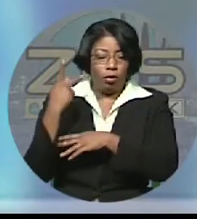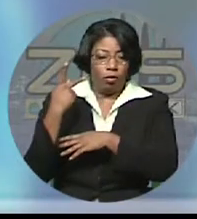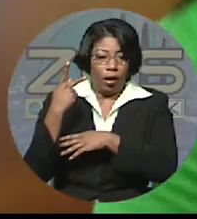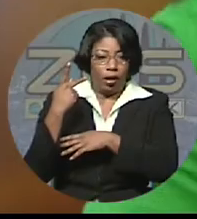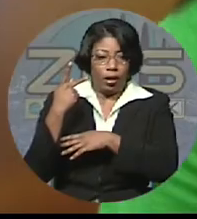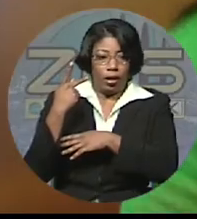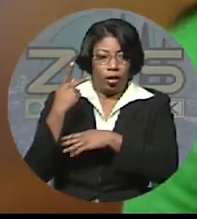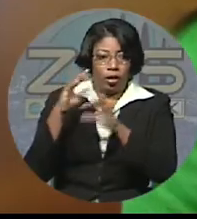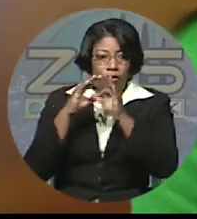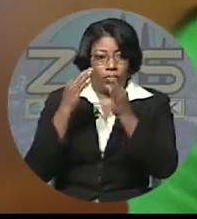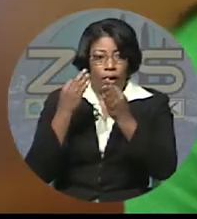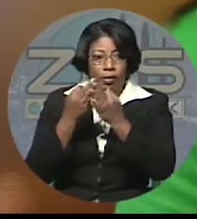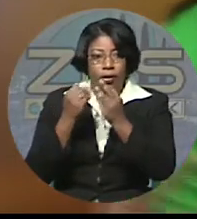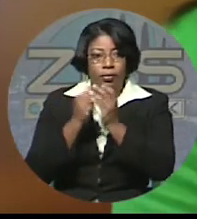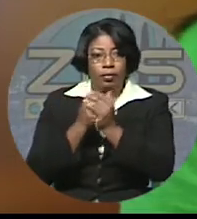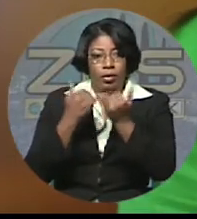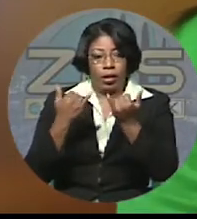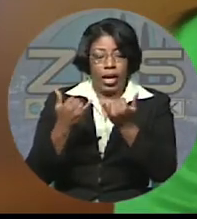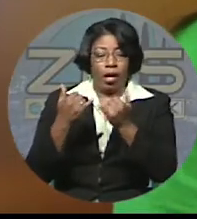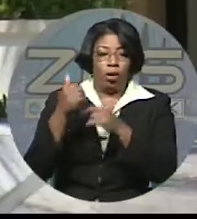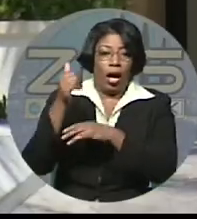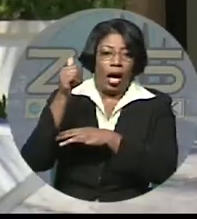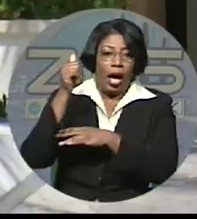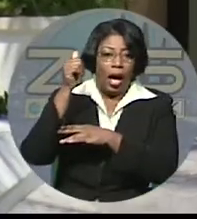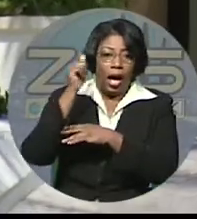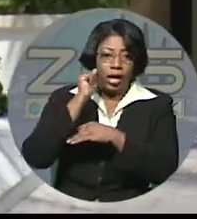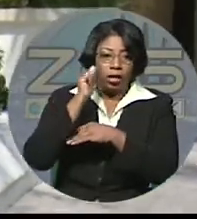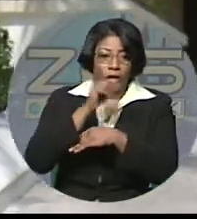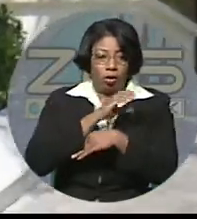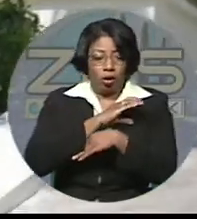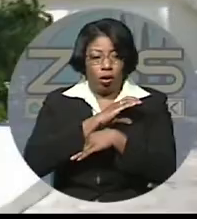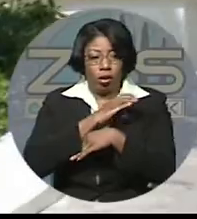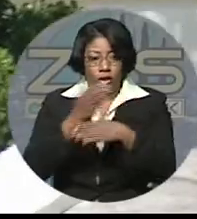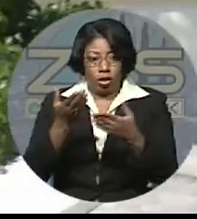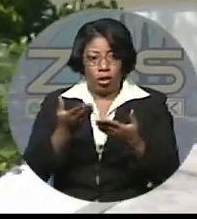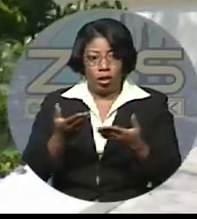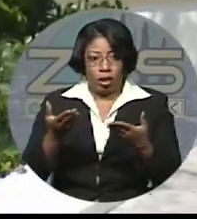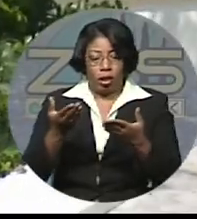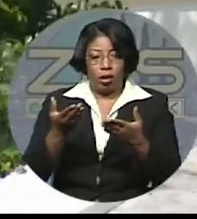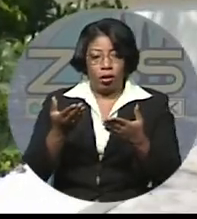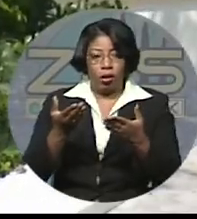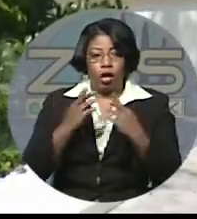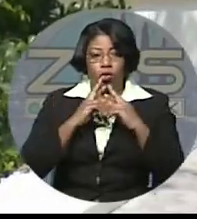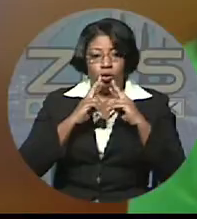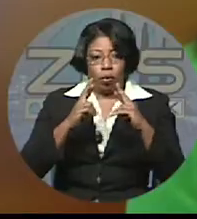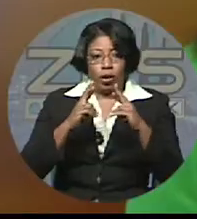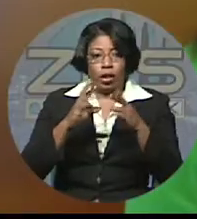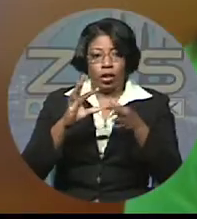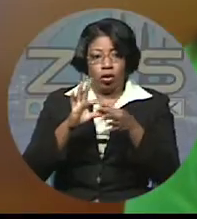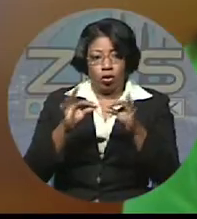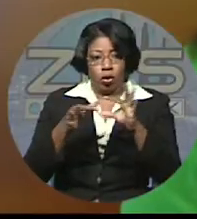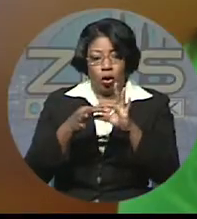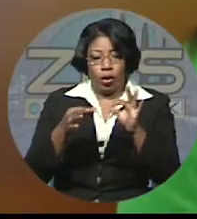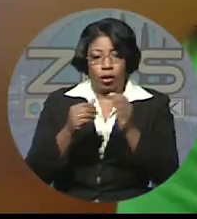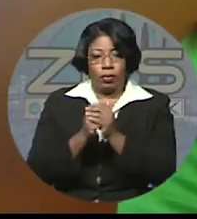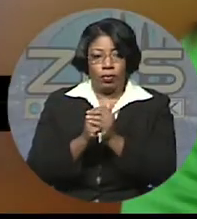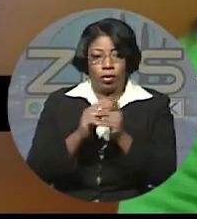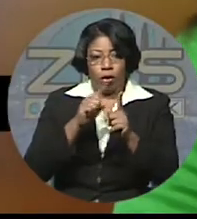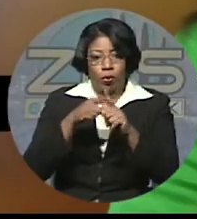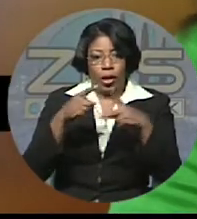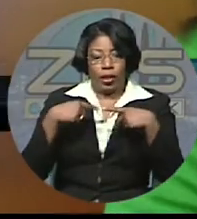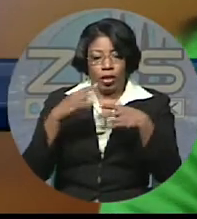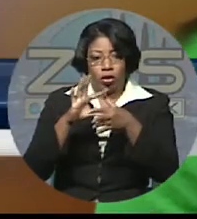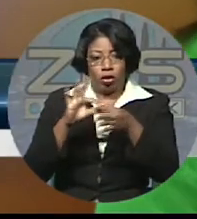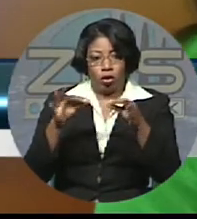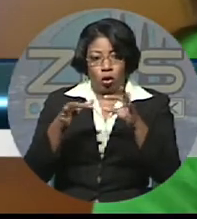family. Angela Cox of 7 Network Australia is in the capital covering the story. When the story broke yesterday, this